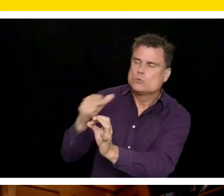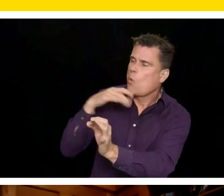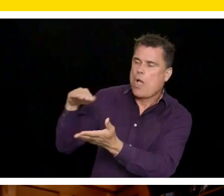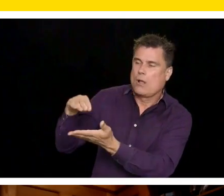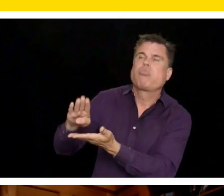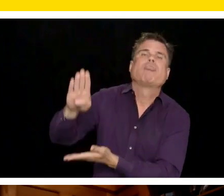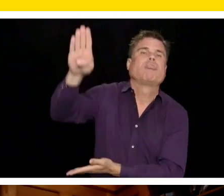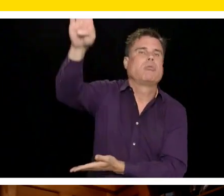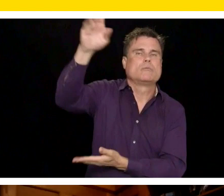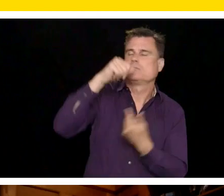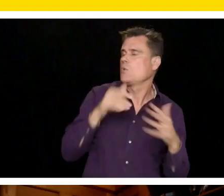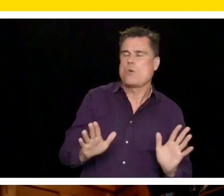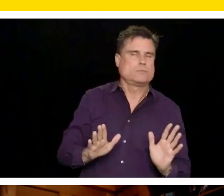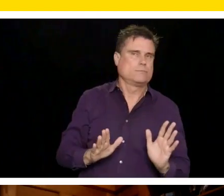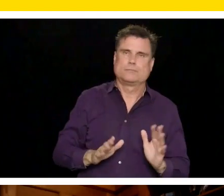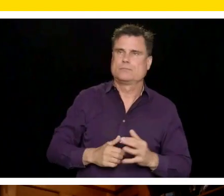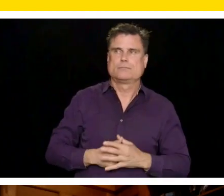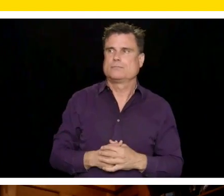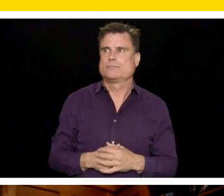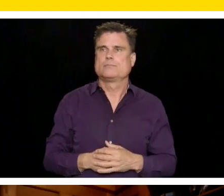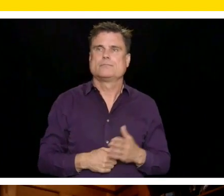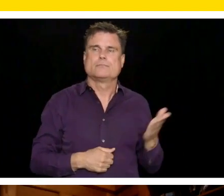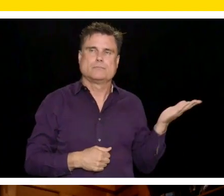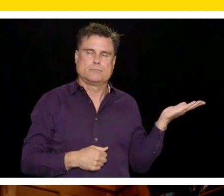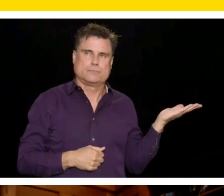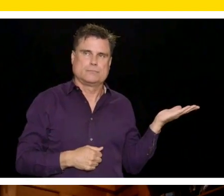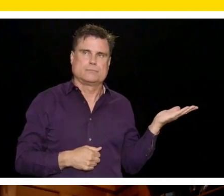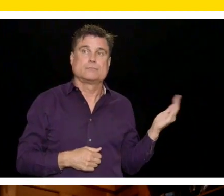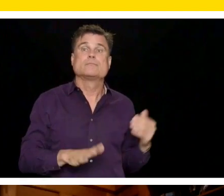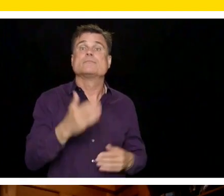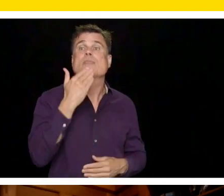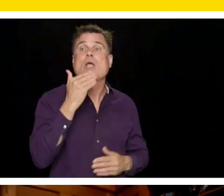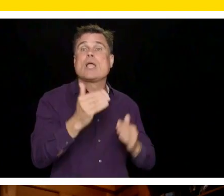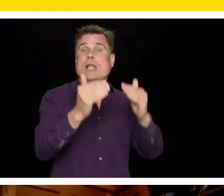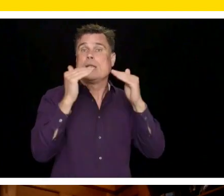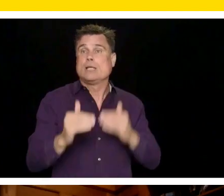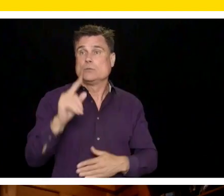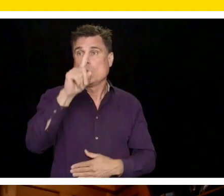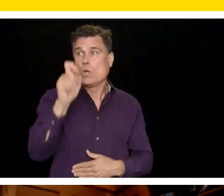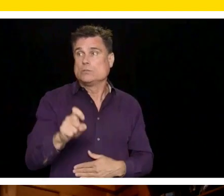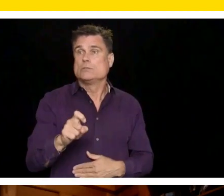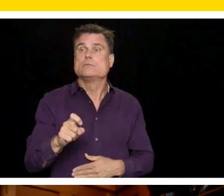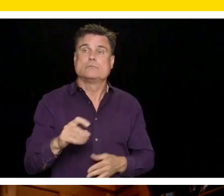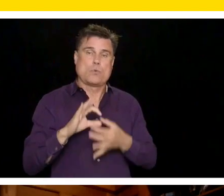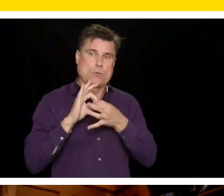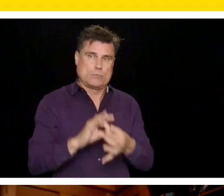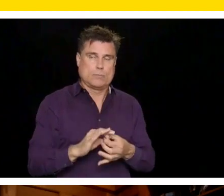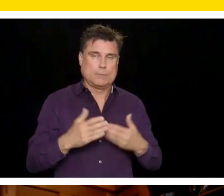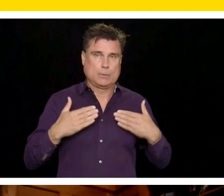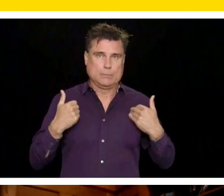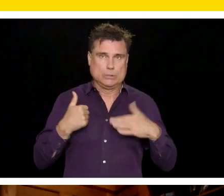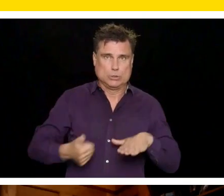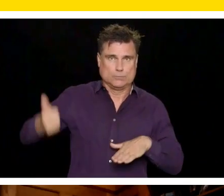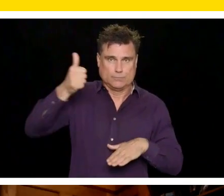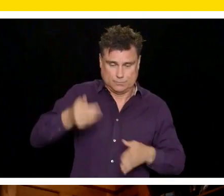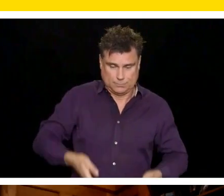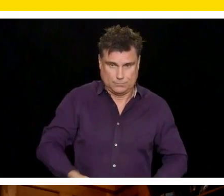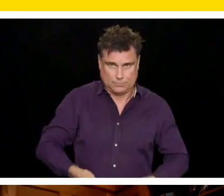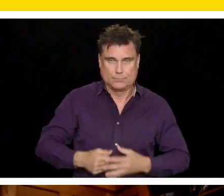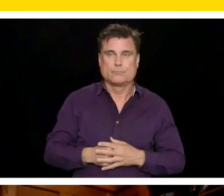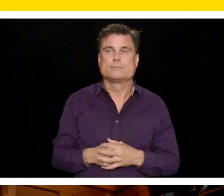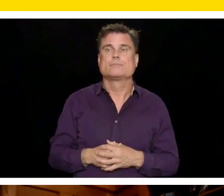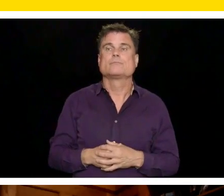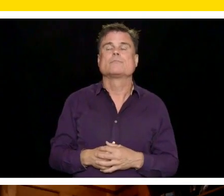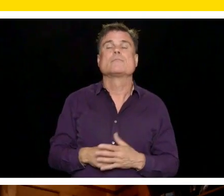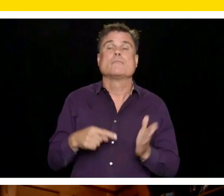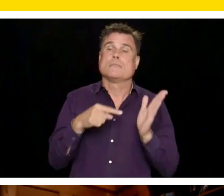for you again. Small businesses need to be responsive to COVID-19 outbreaks in their communities. Is there